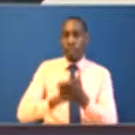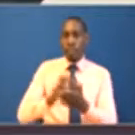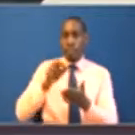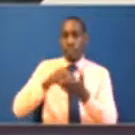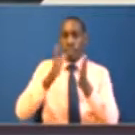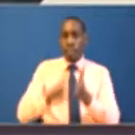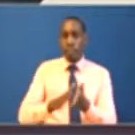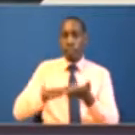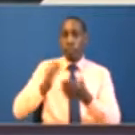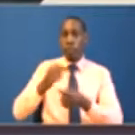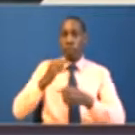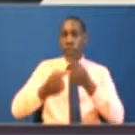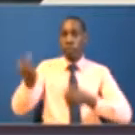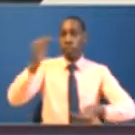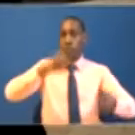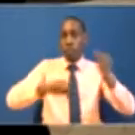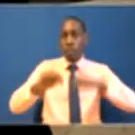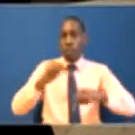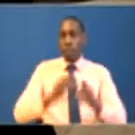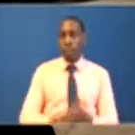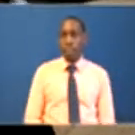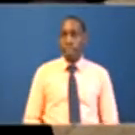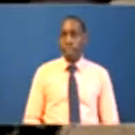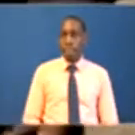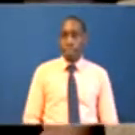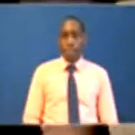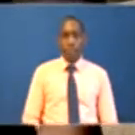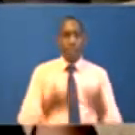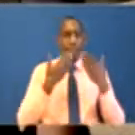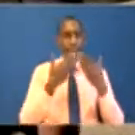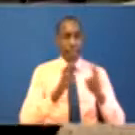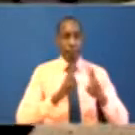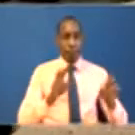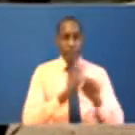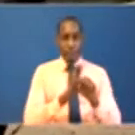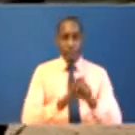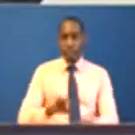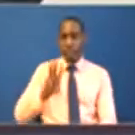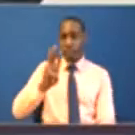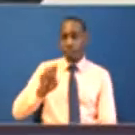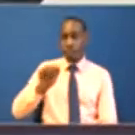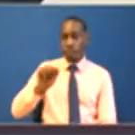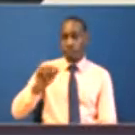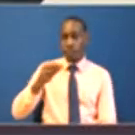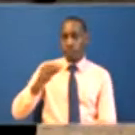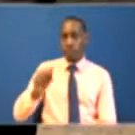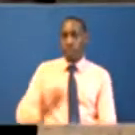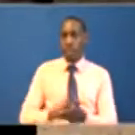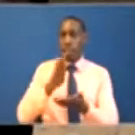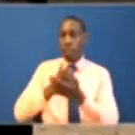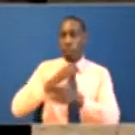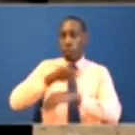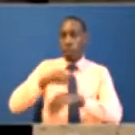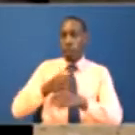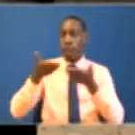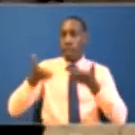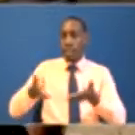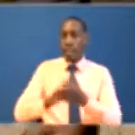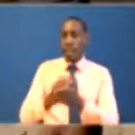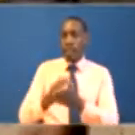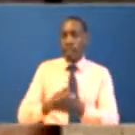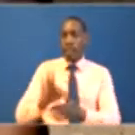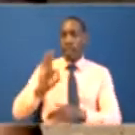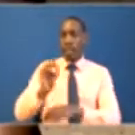continue to stream in leila and gashuri thank you thank you very much yiga indeed the hour is nigh in the